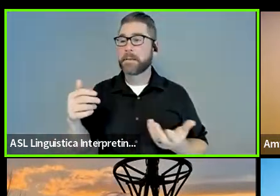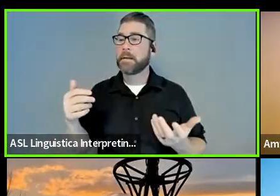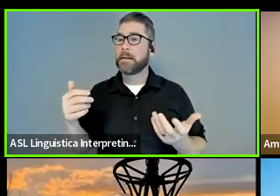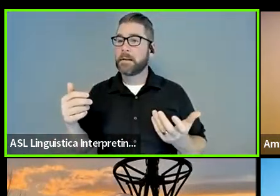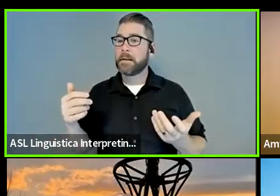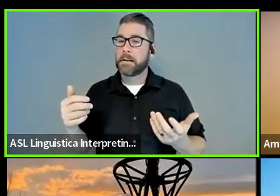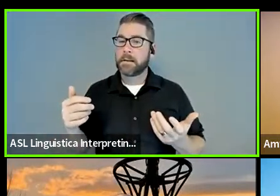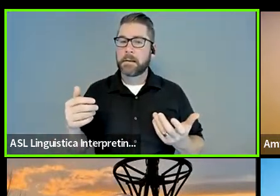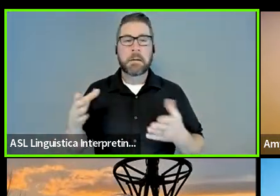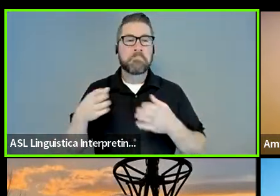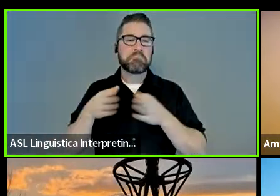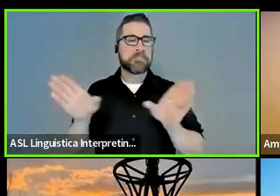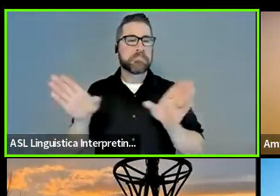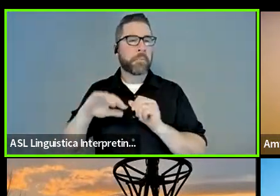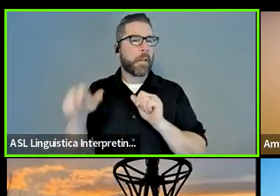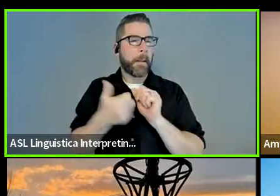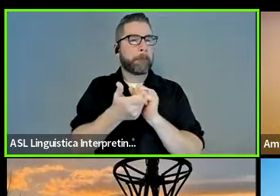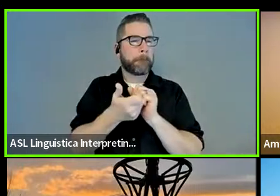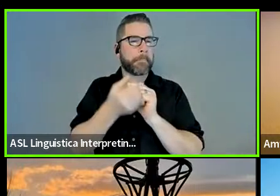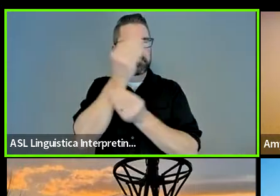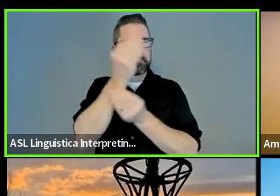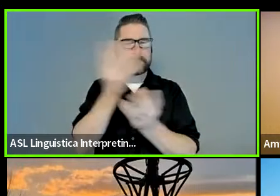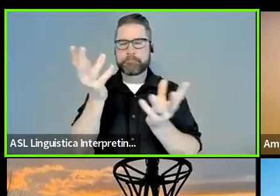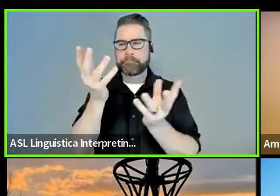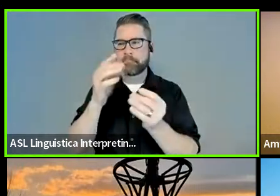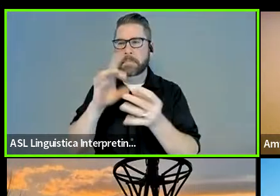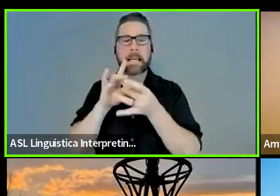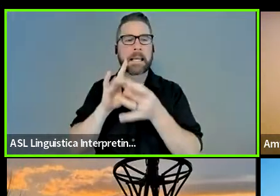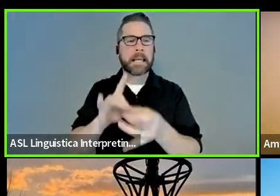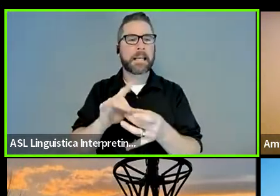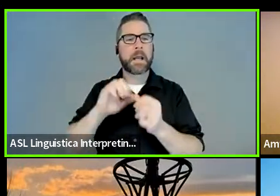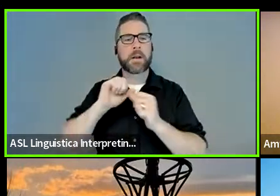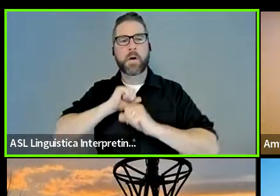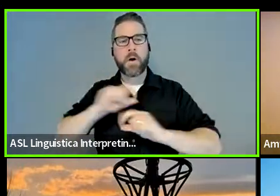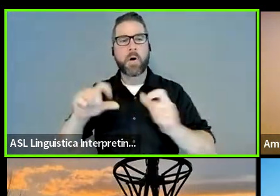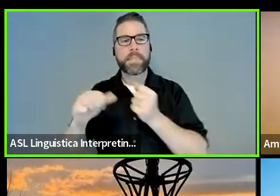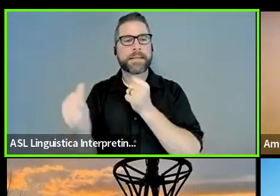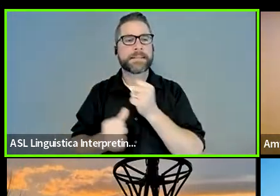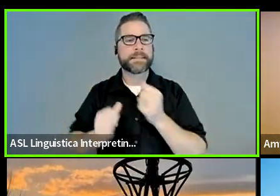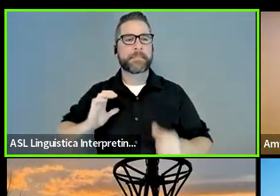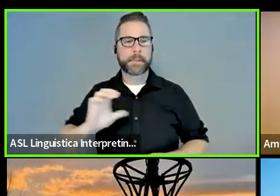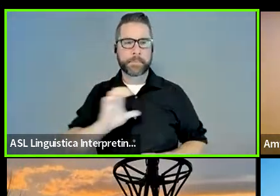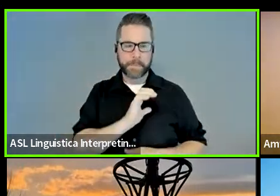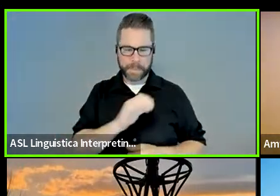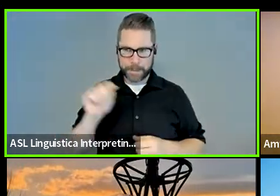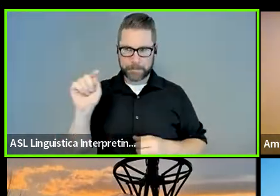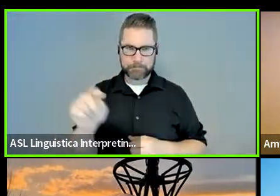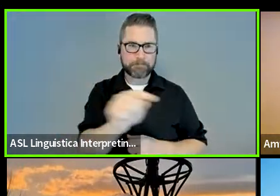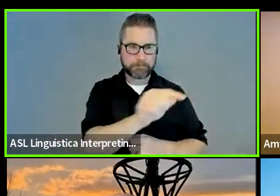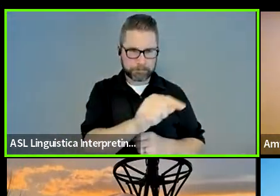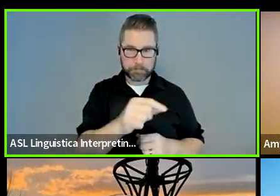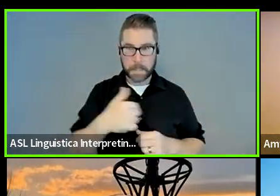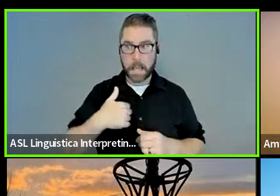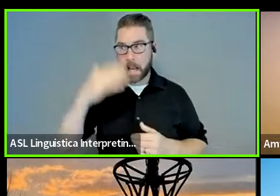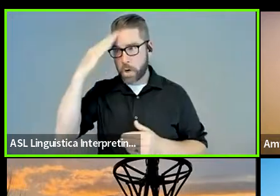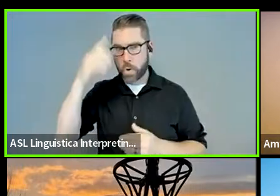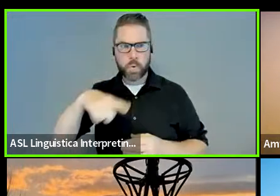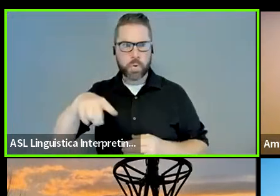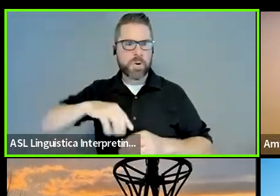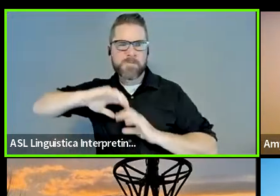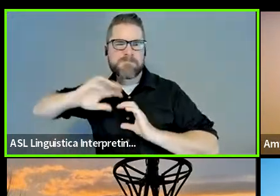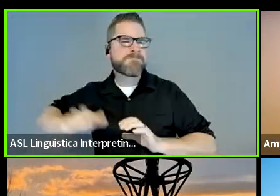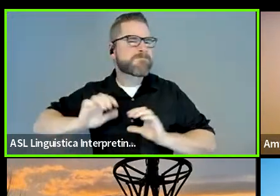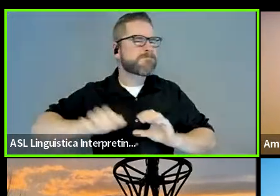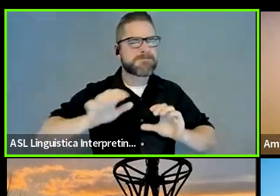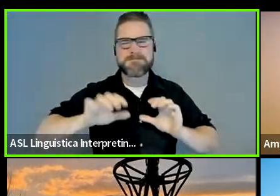general update regarding all of the subcommittees. I know that you all have been super active and participating